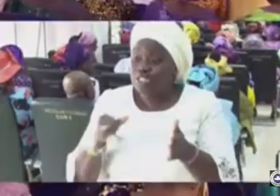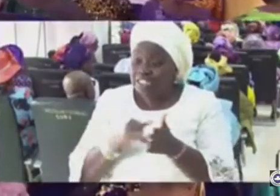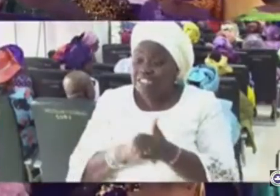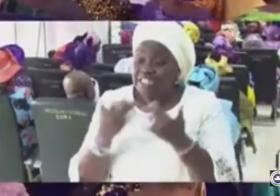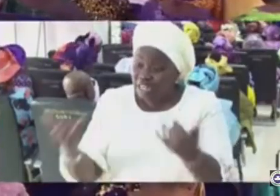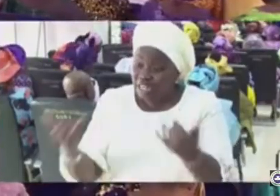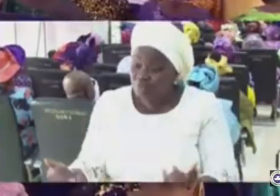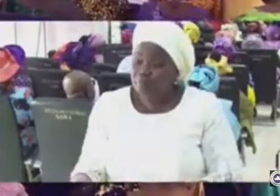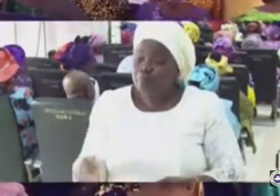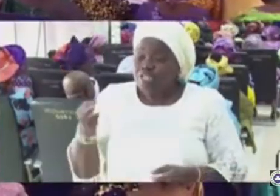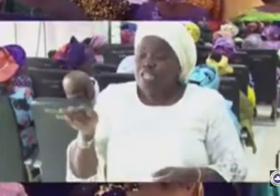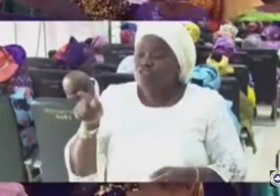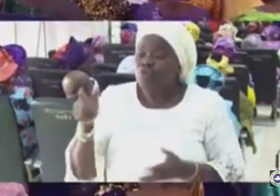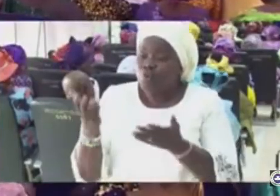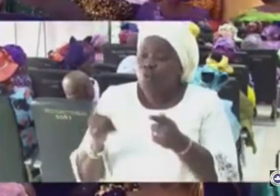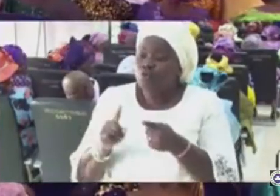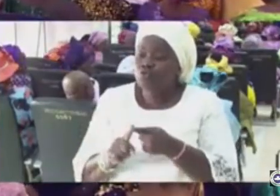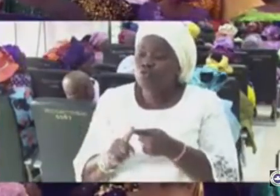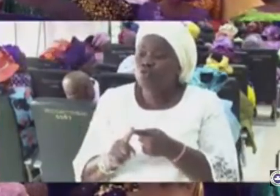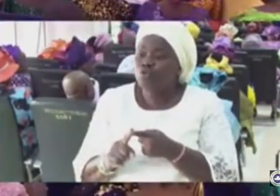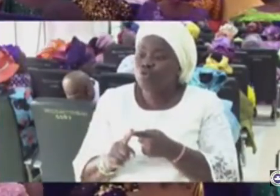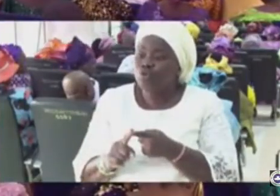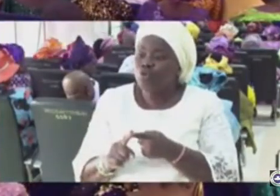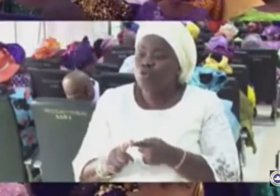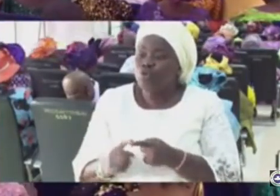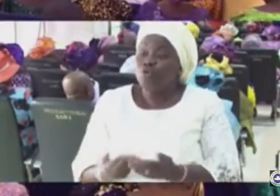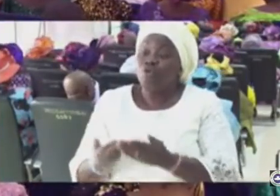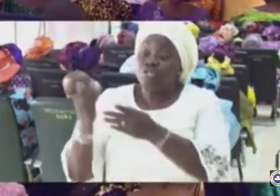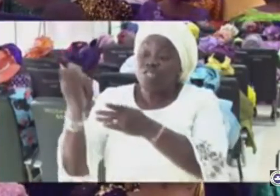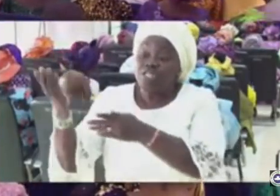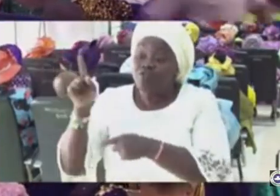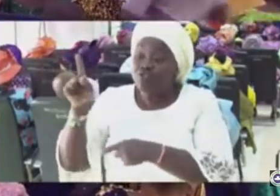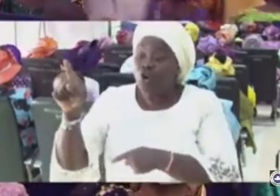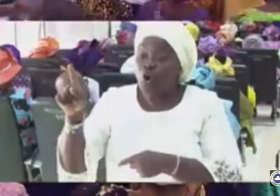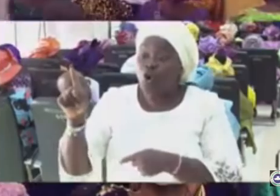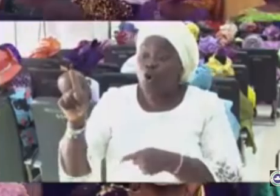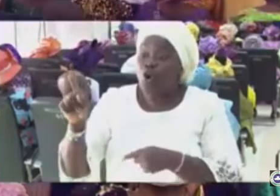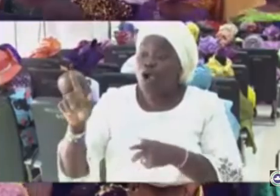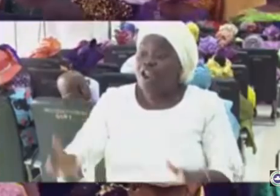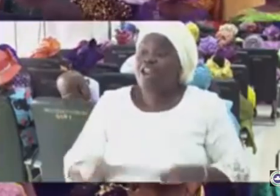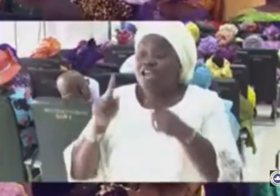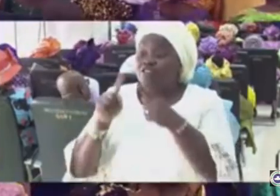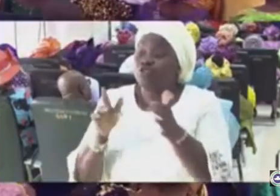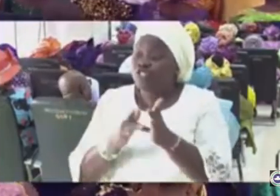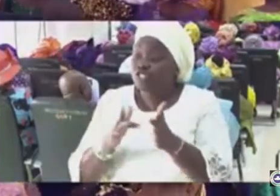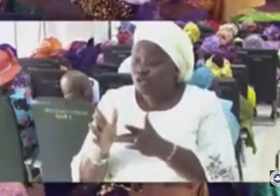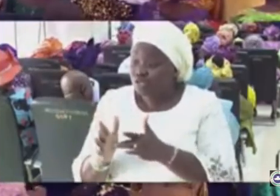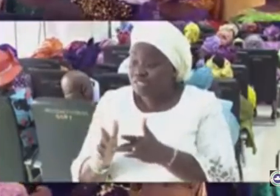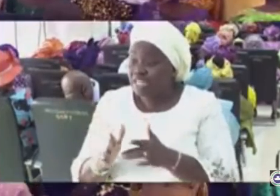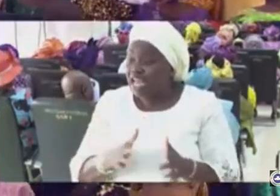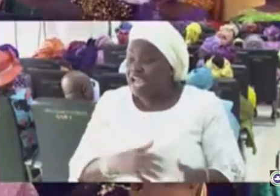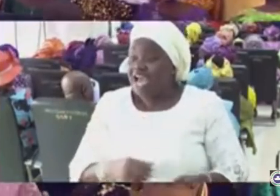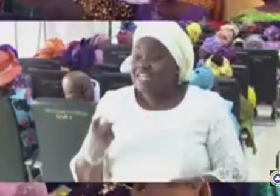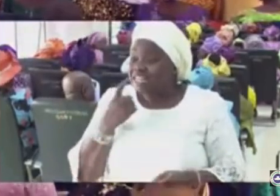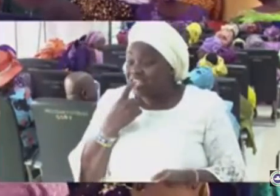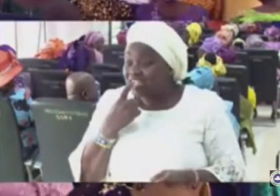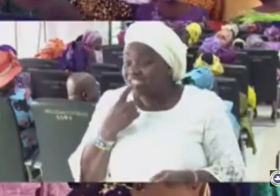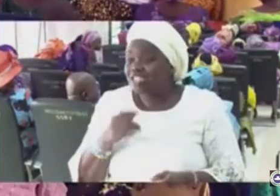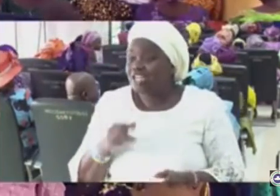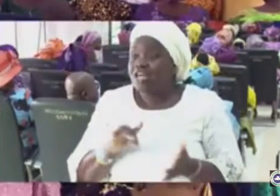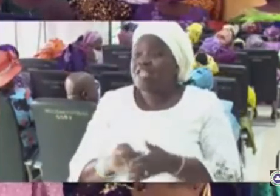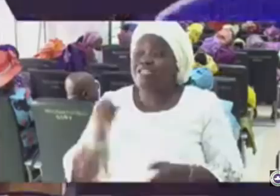and see how good the Lord is, come before I say 10. I will pray for you, and from this moment onward, you